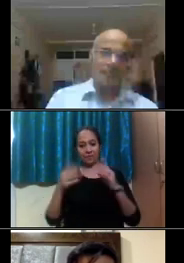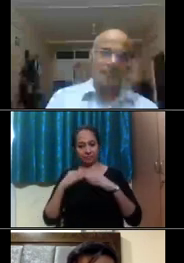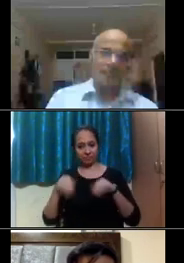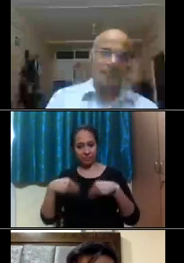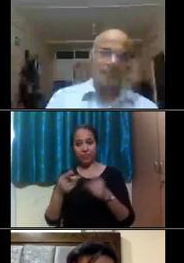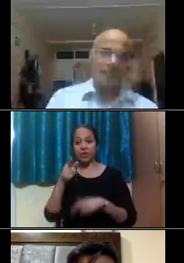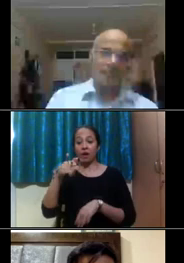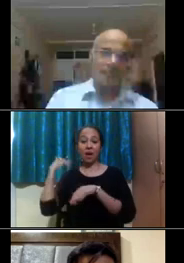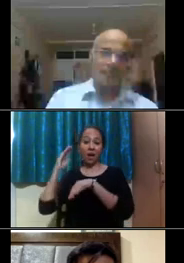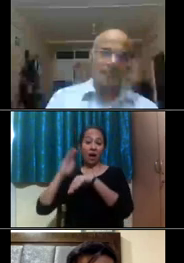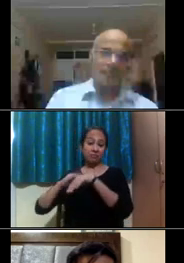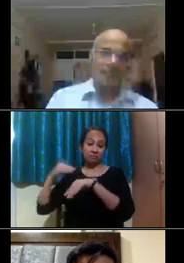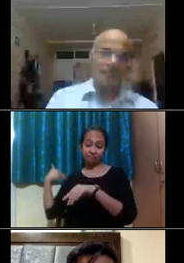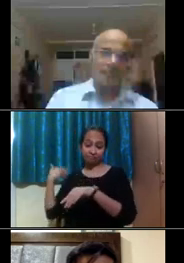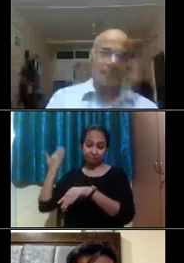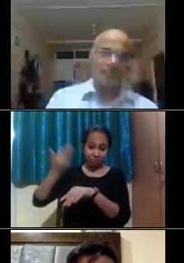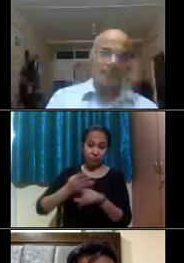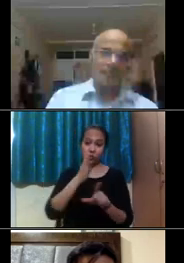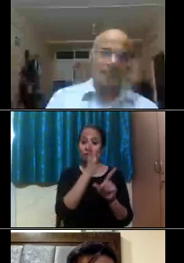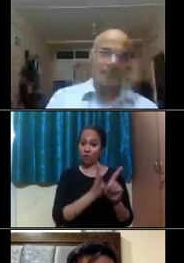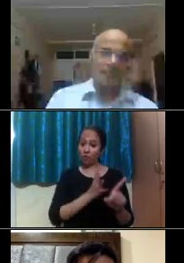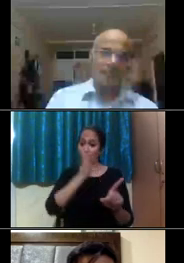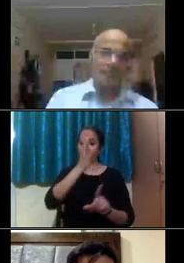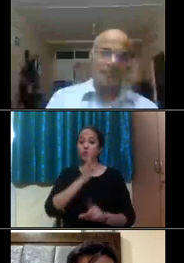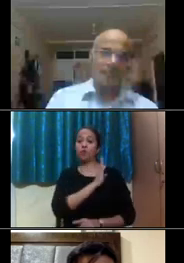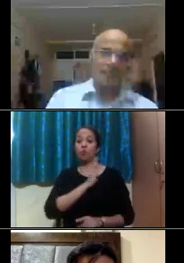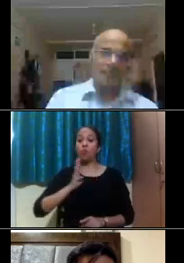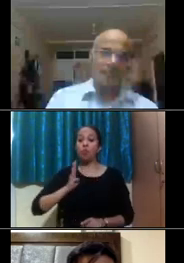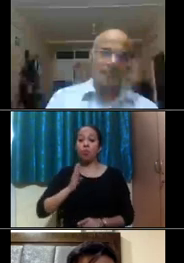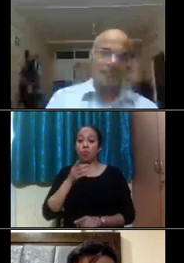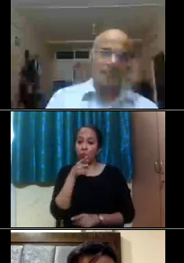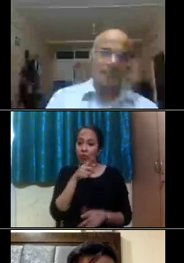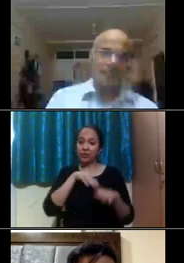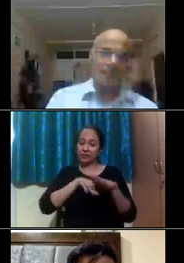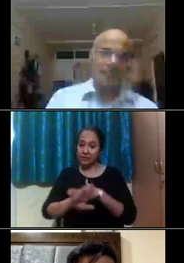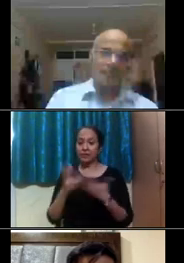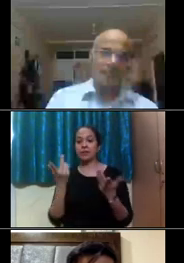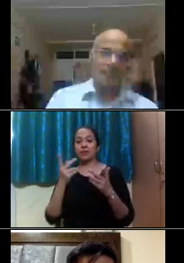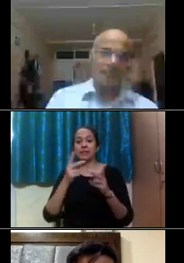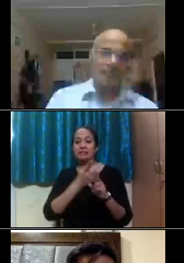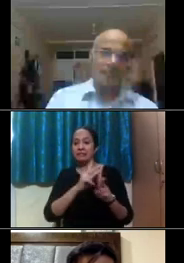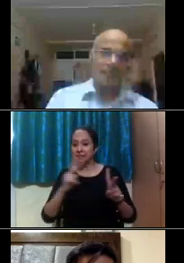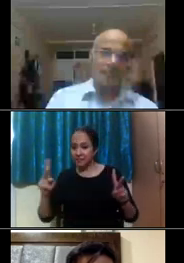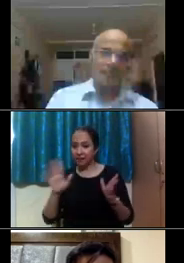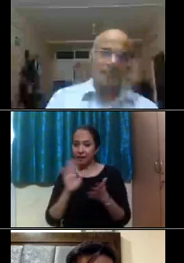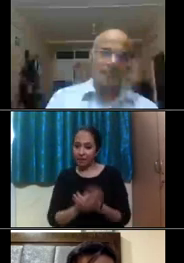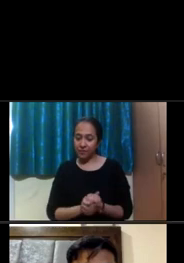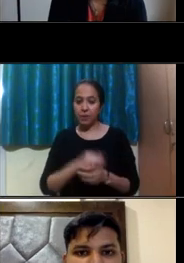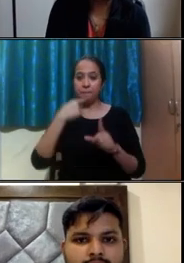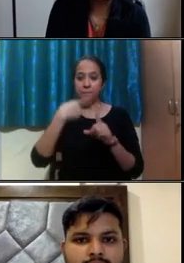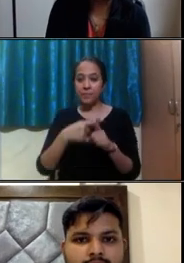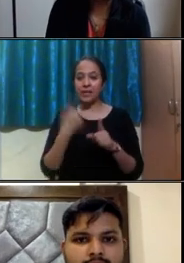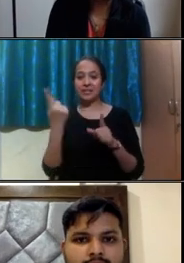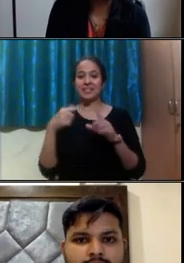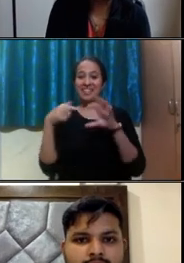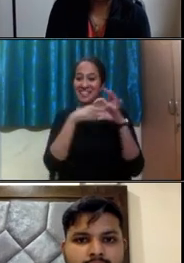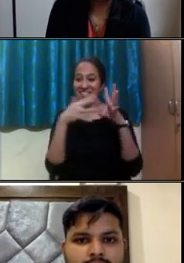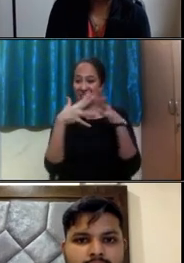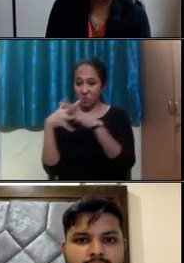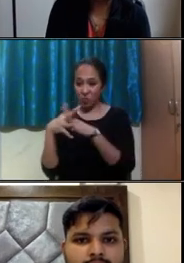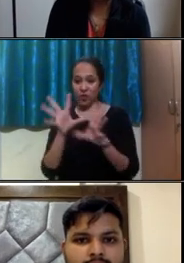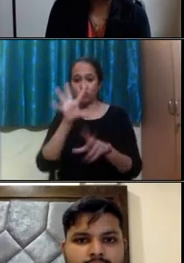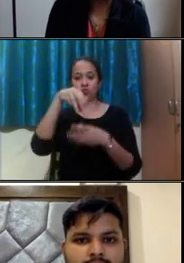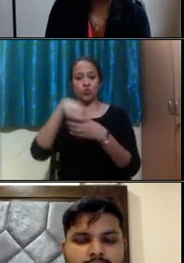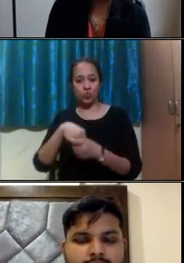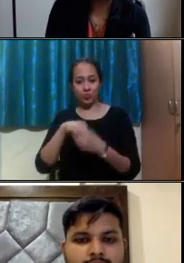includes serving four years on the board of the Multicultural Refugee Coalition, and interning with the East-West Institute in New York.